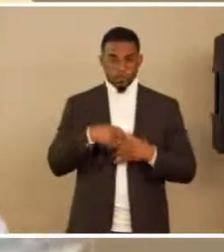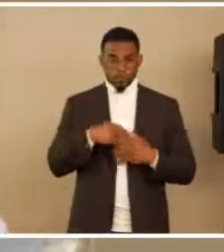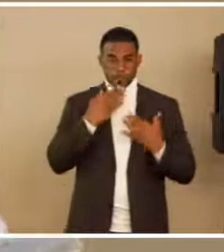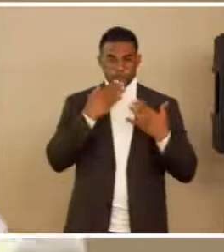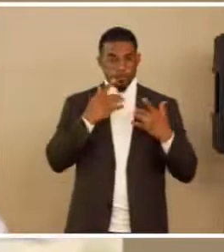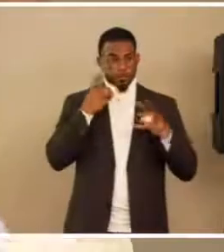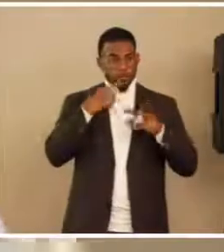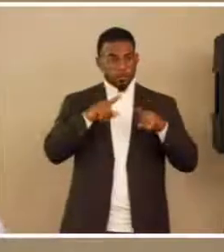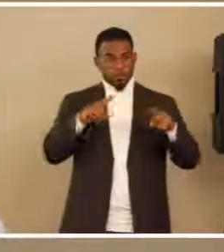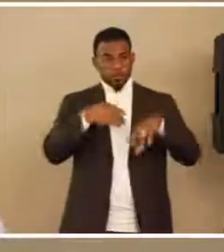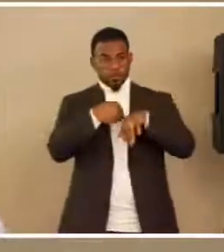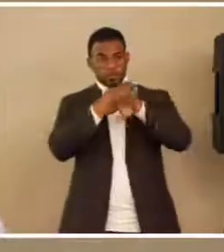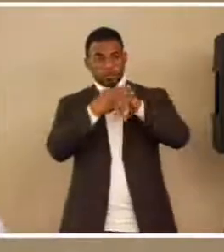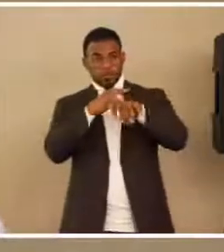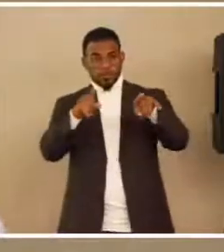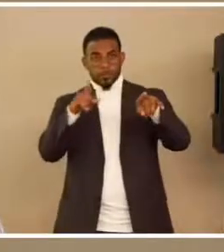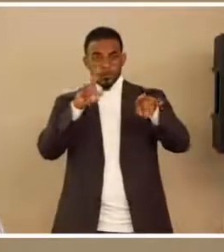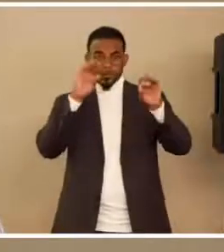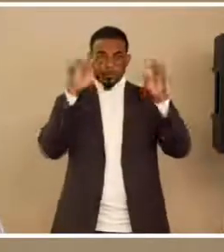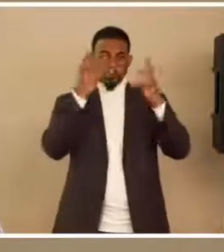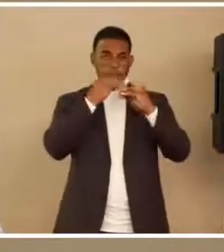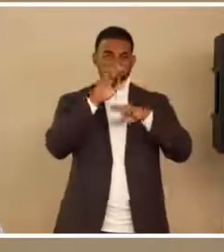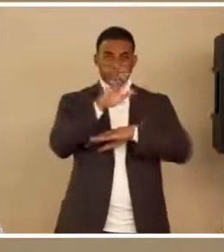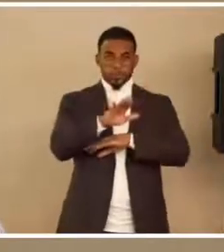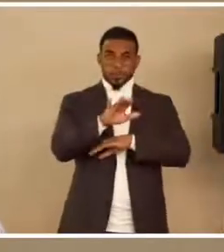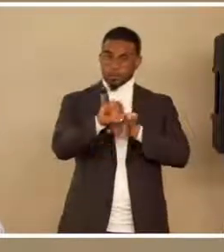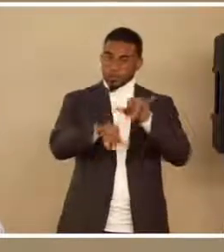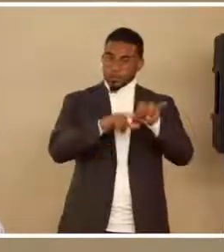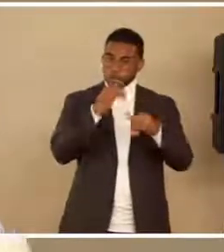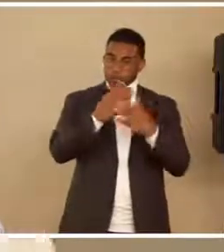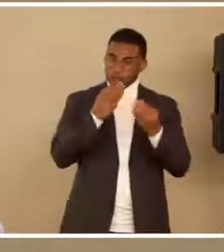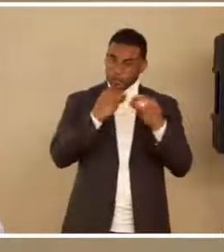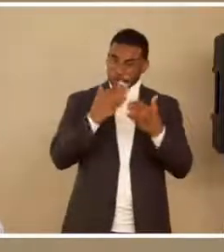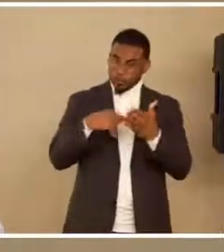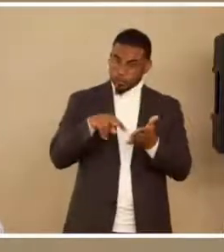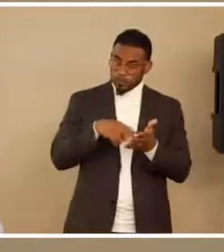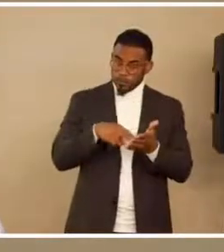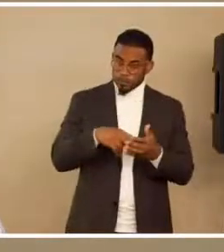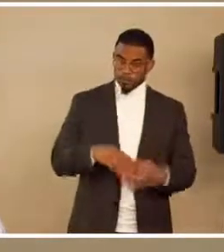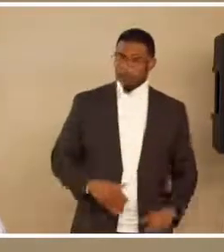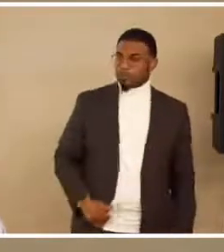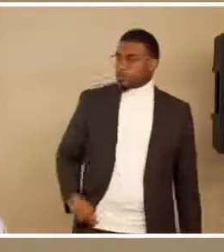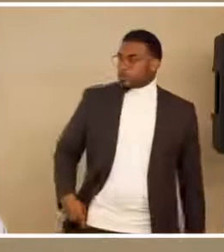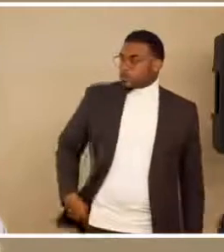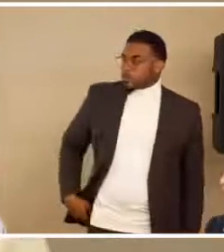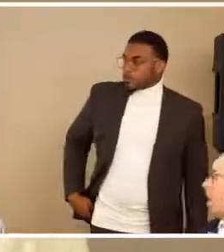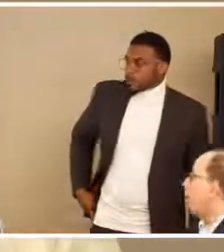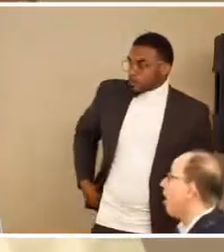joining us. Thank you for those on the virtual. Have a lovely evening, but stay for some food and some dancing.